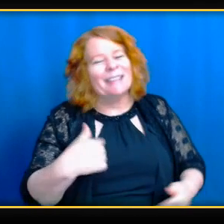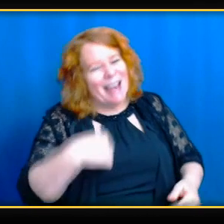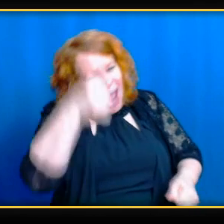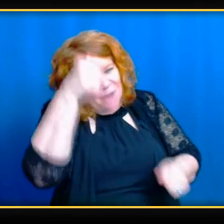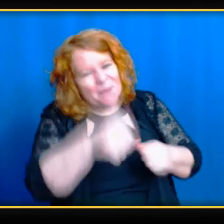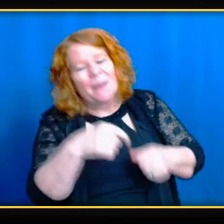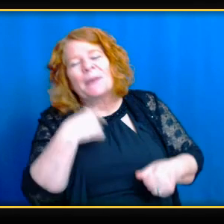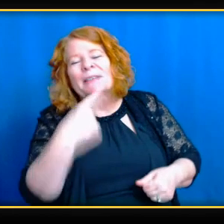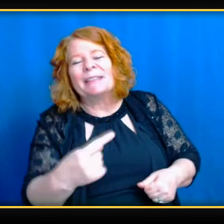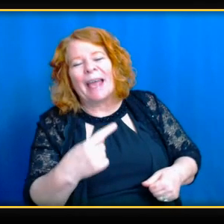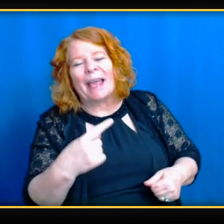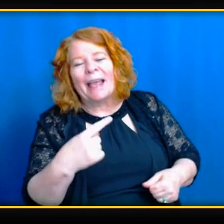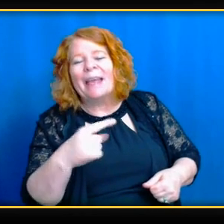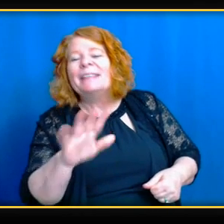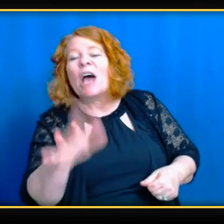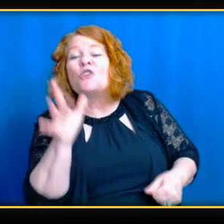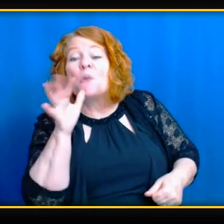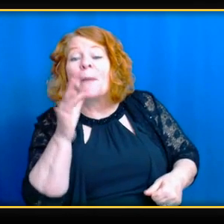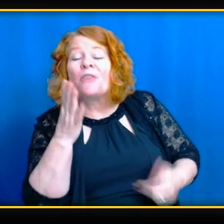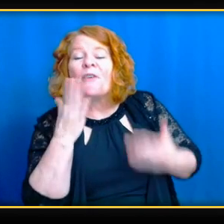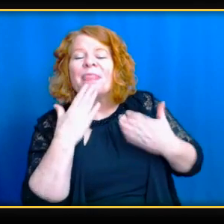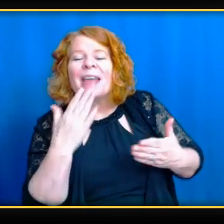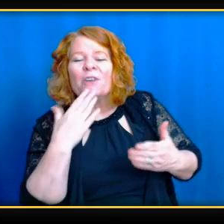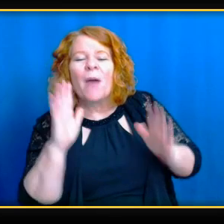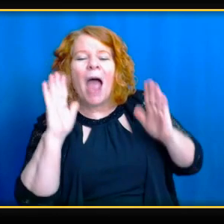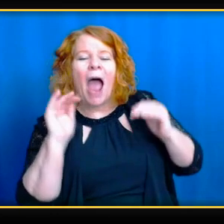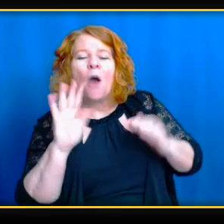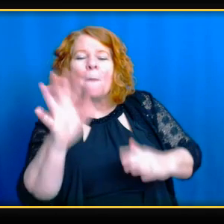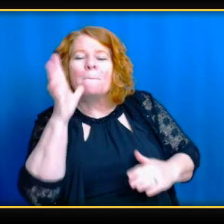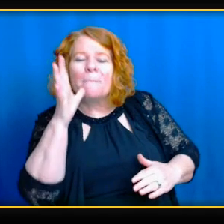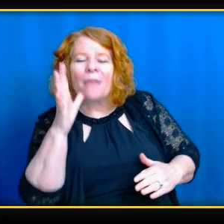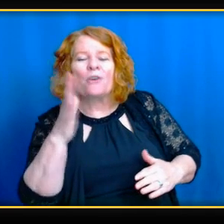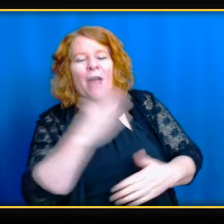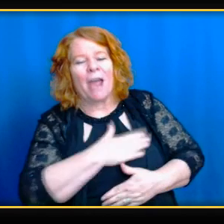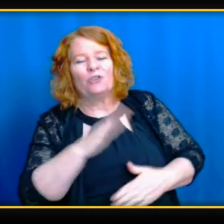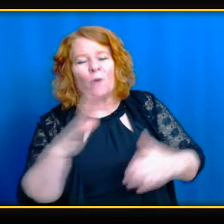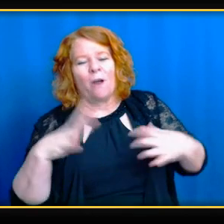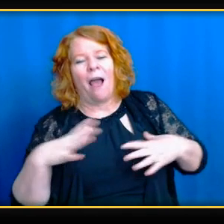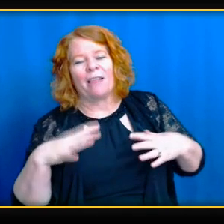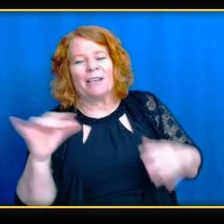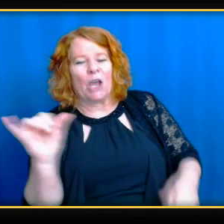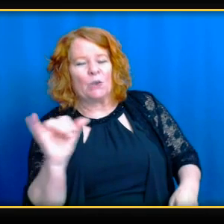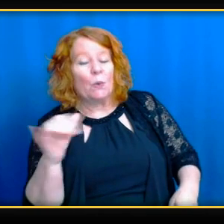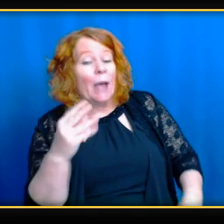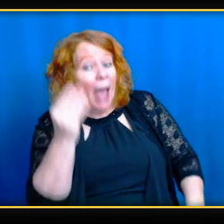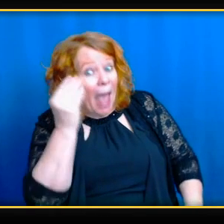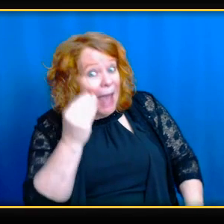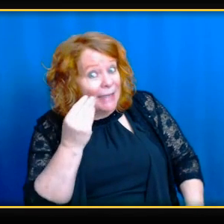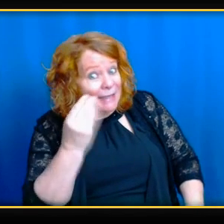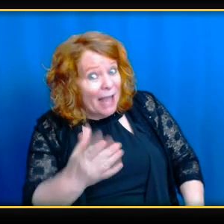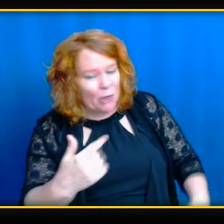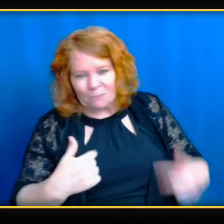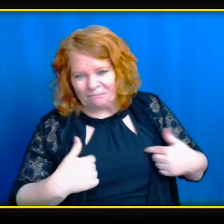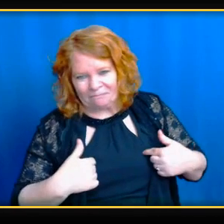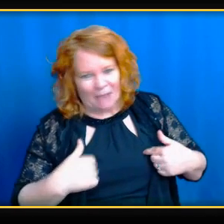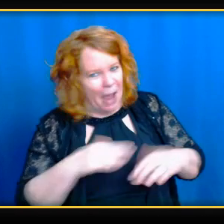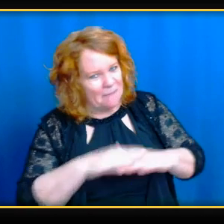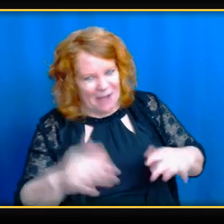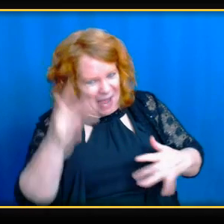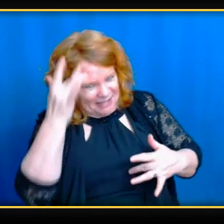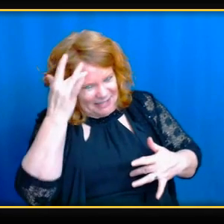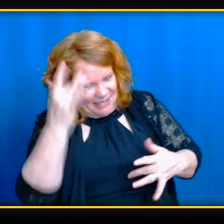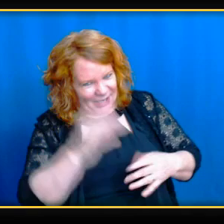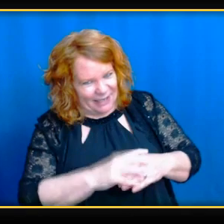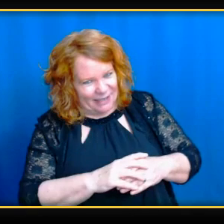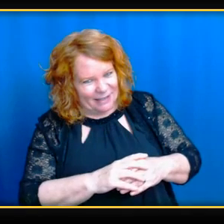very much, and I hope she has a happy holiday, and tell her that I'm not sick. But so I